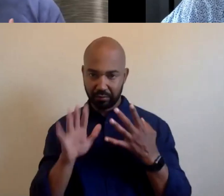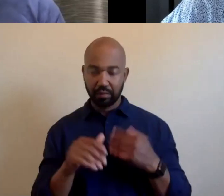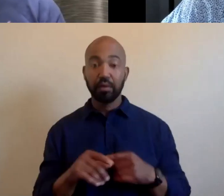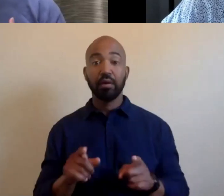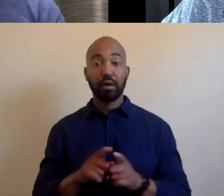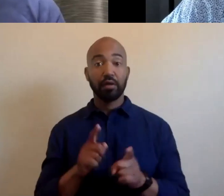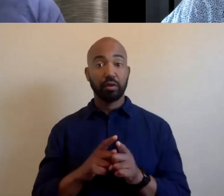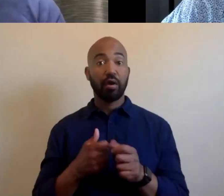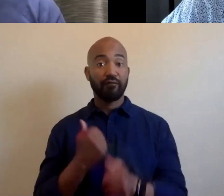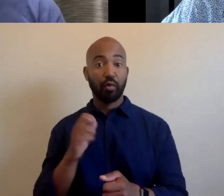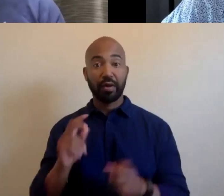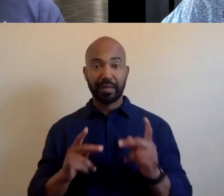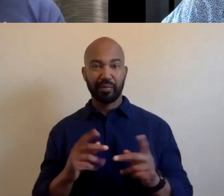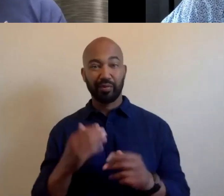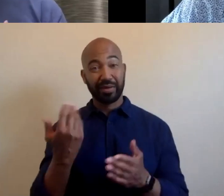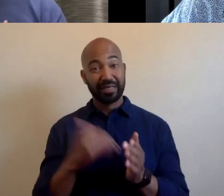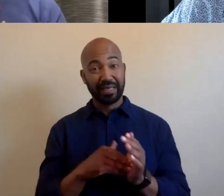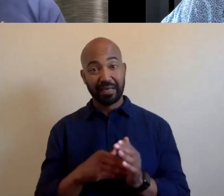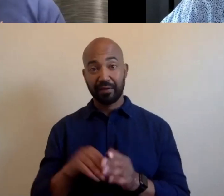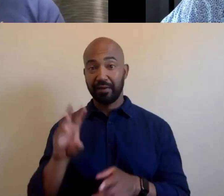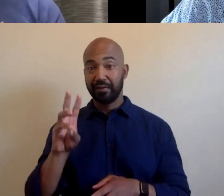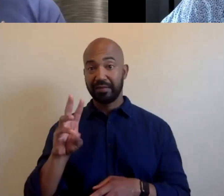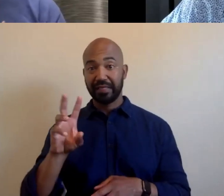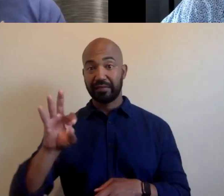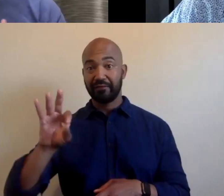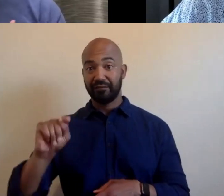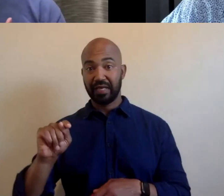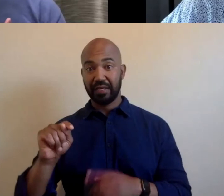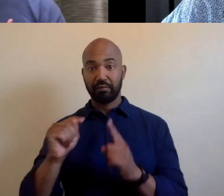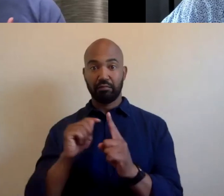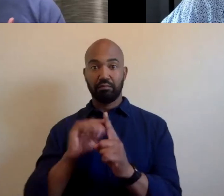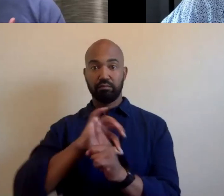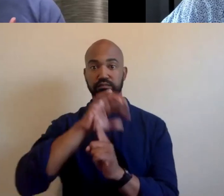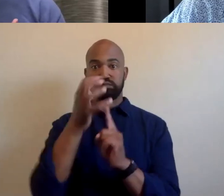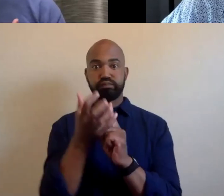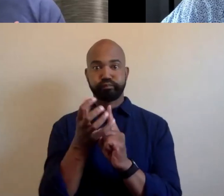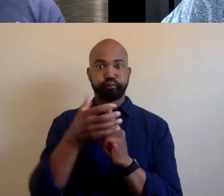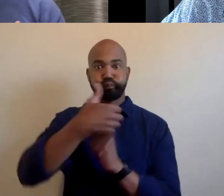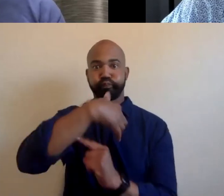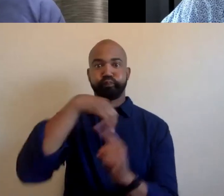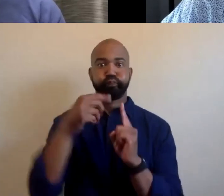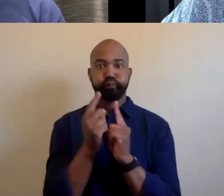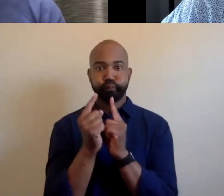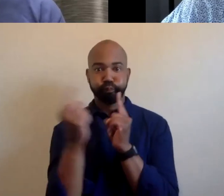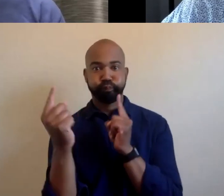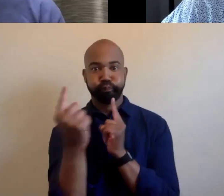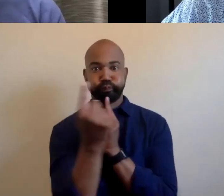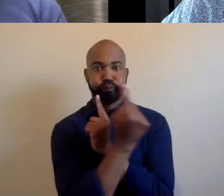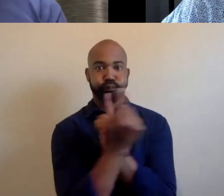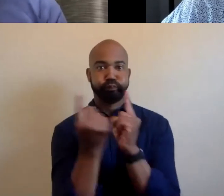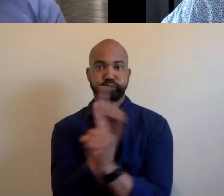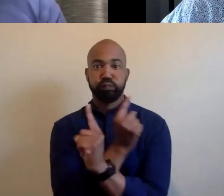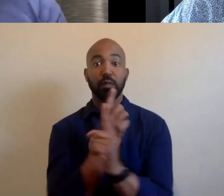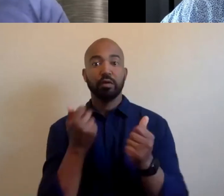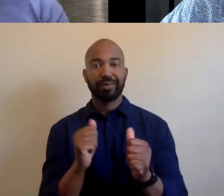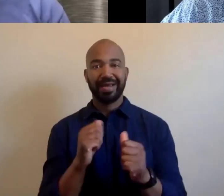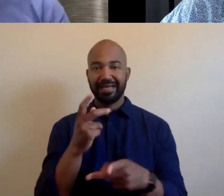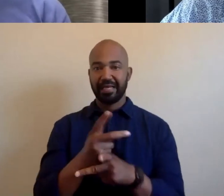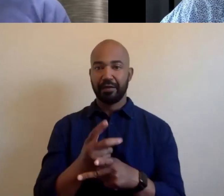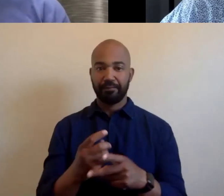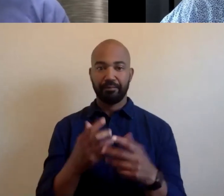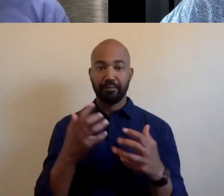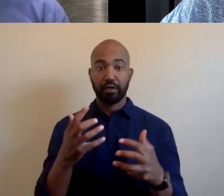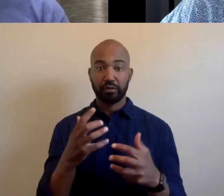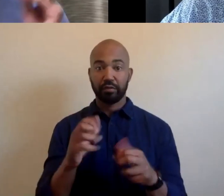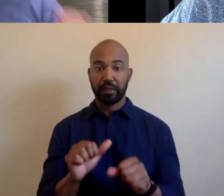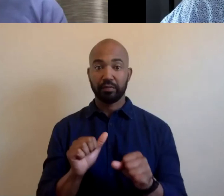people, again, that 6 foot, bubble around yourself. I would try to maintain that as much as possible. Do you need to be tested after